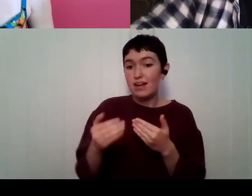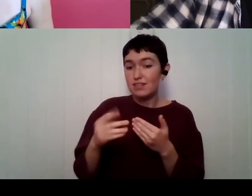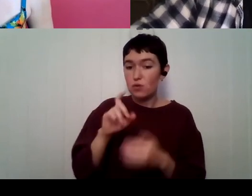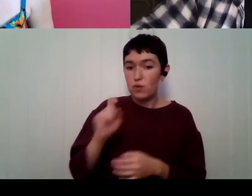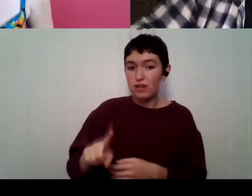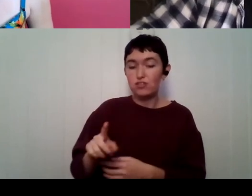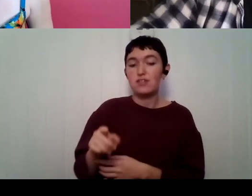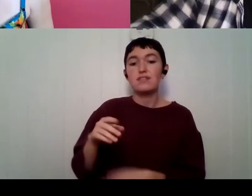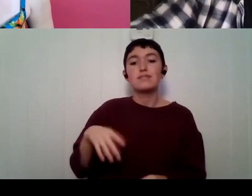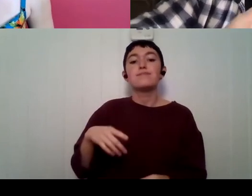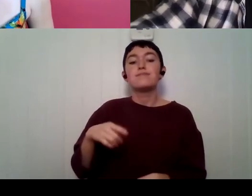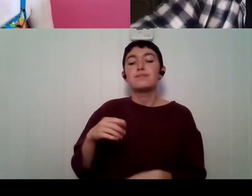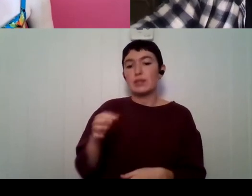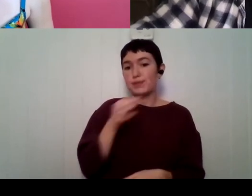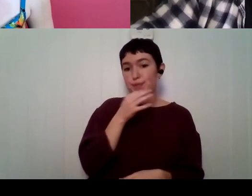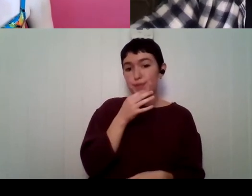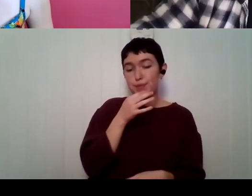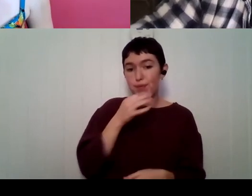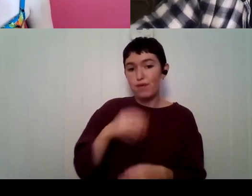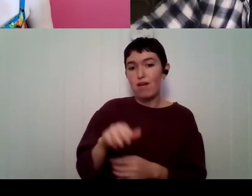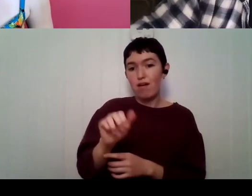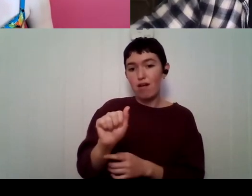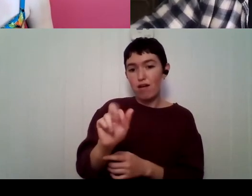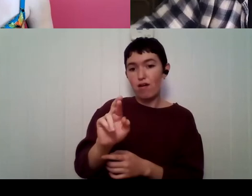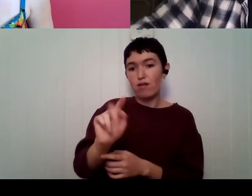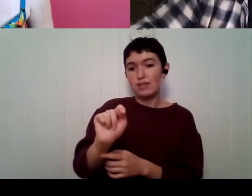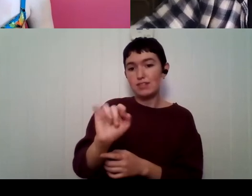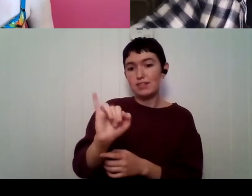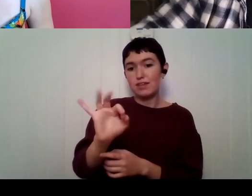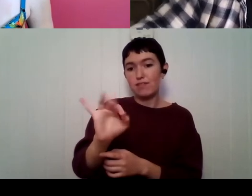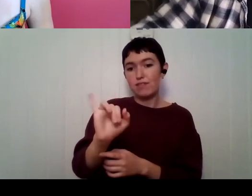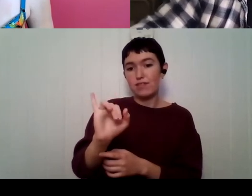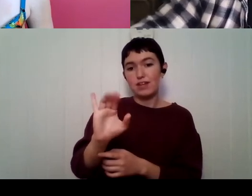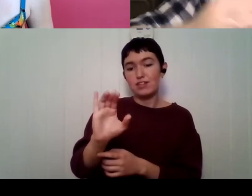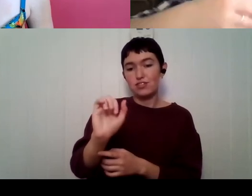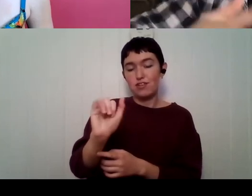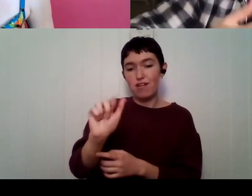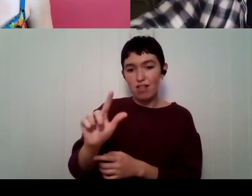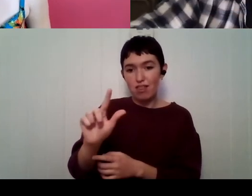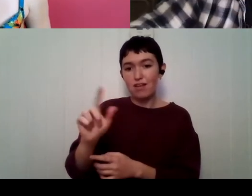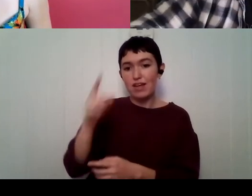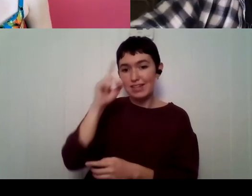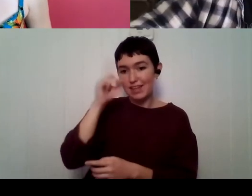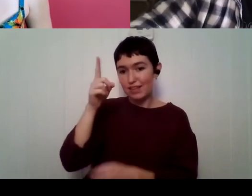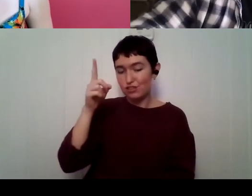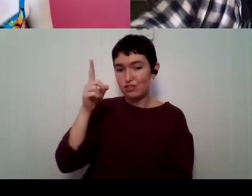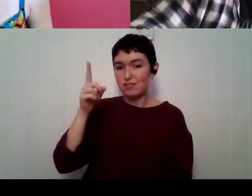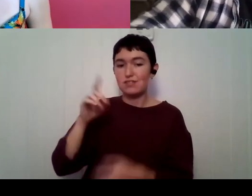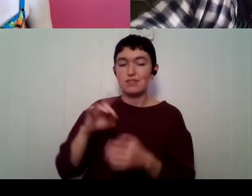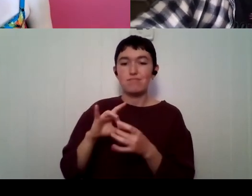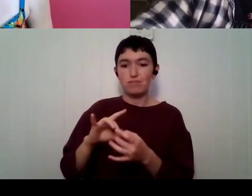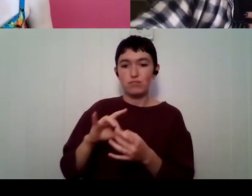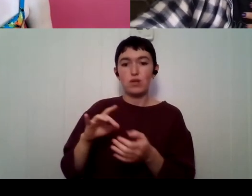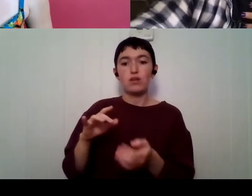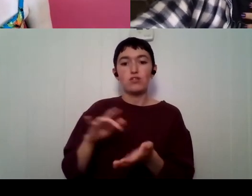of drug discovery. So that means like finding new drugs is sometimes challenging and sometimes really labor intensive for us to like find new